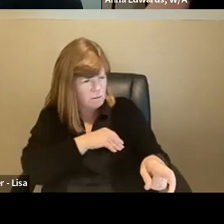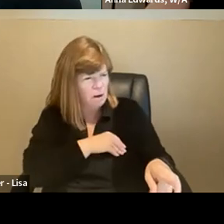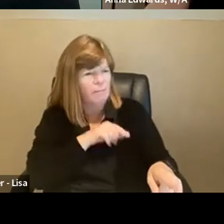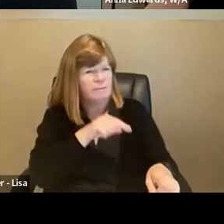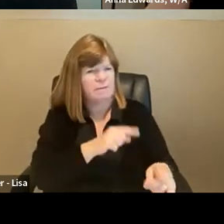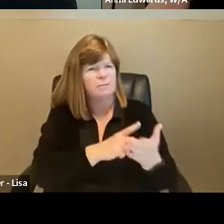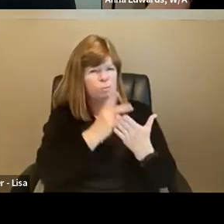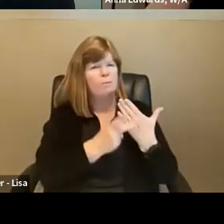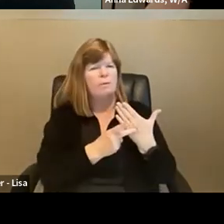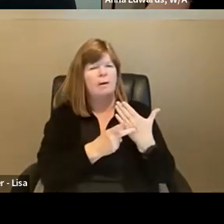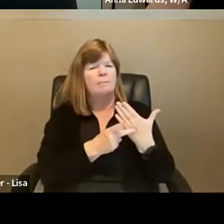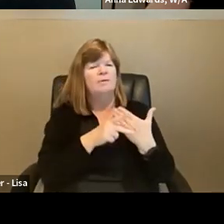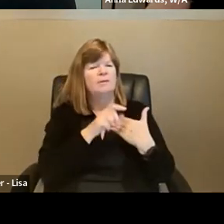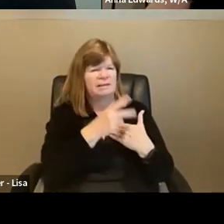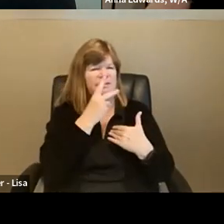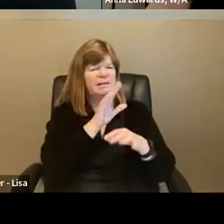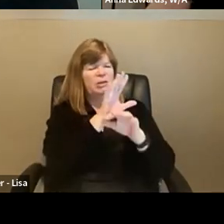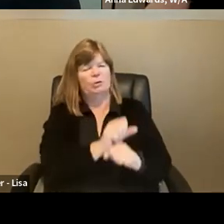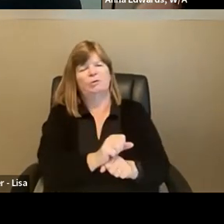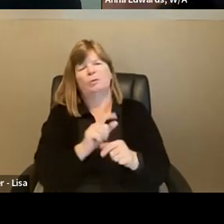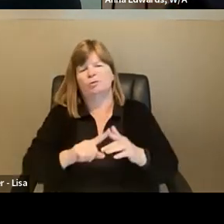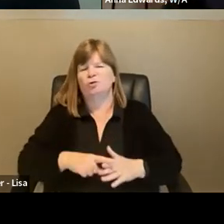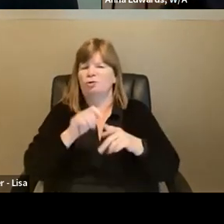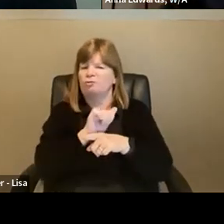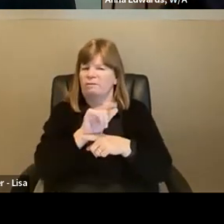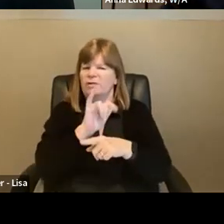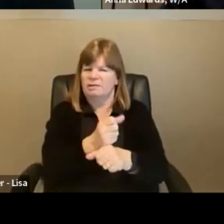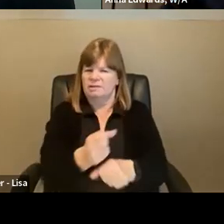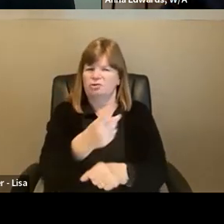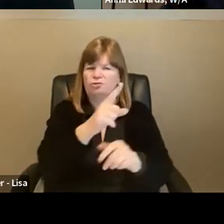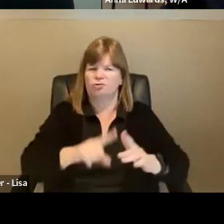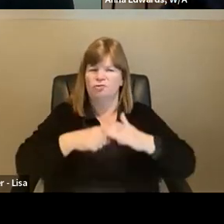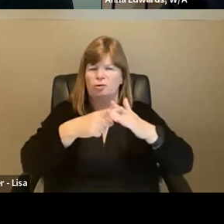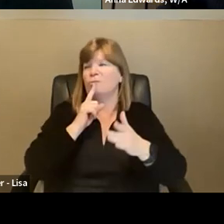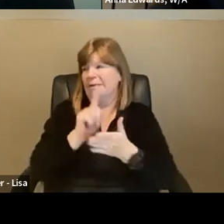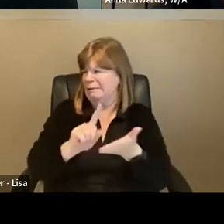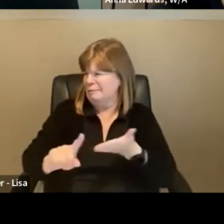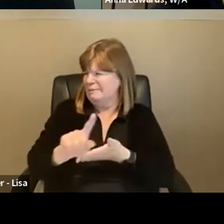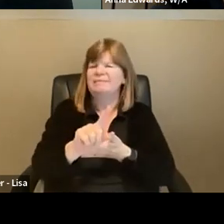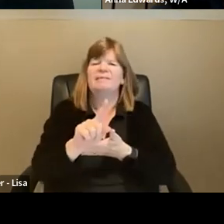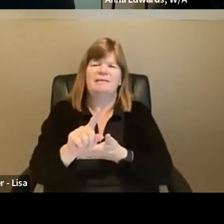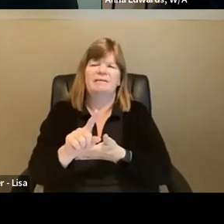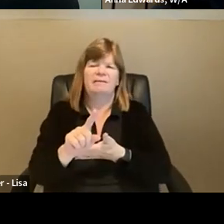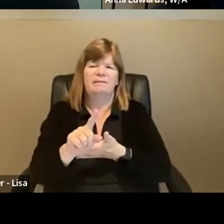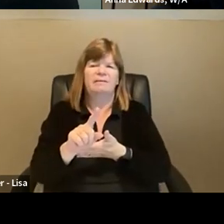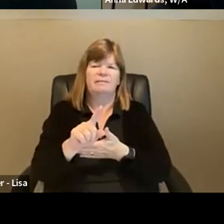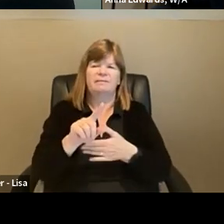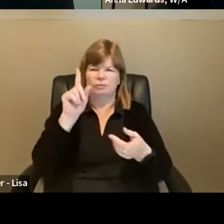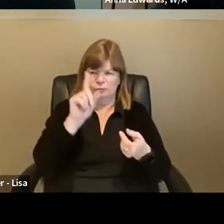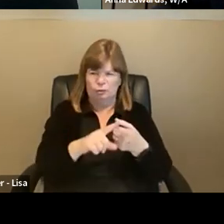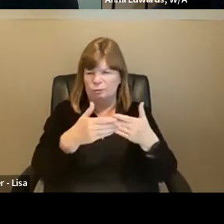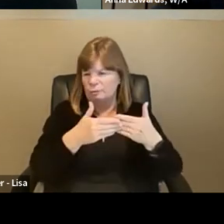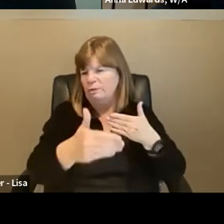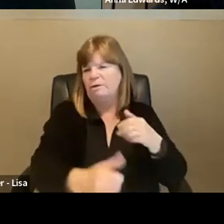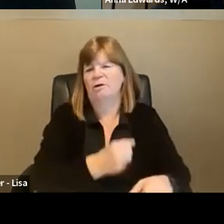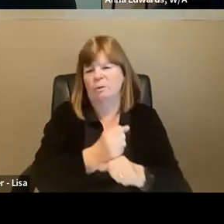so they can get used to this. So we're starting training for next year's rollout, actually next week, all the way from next week to the rest of the year. We have